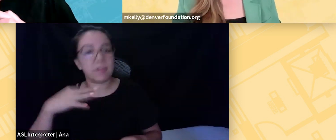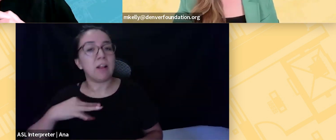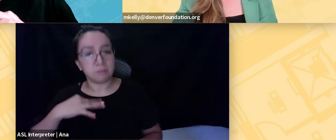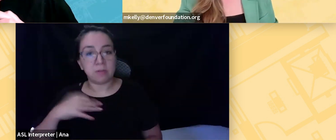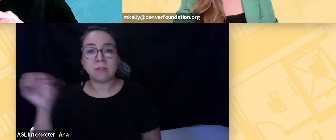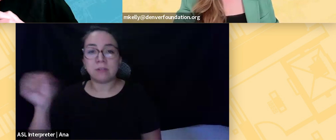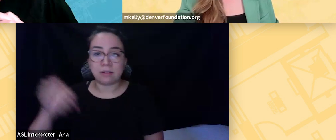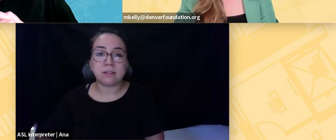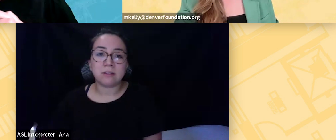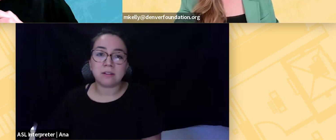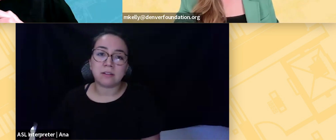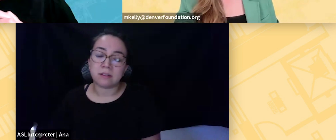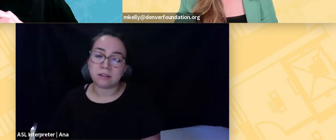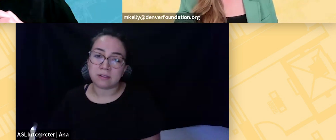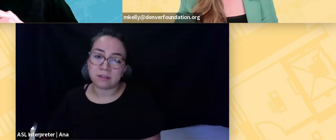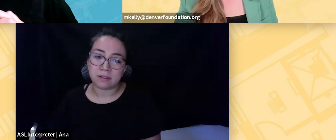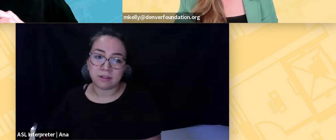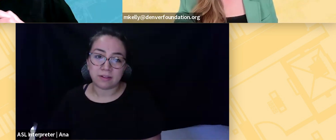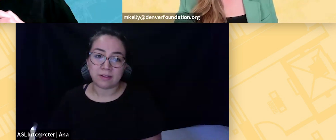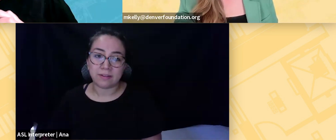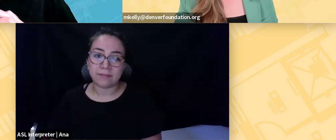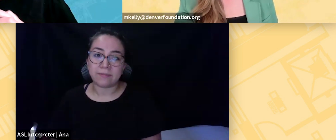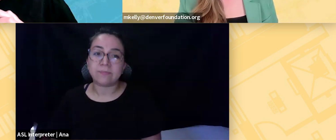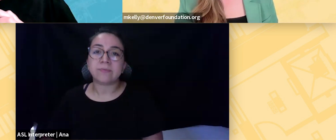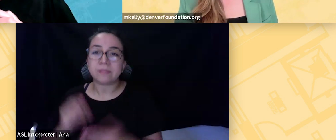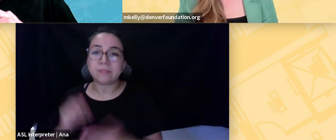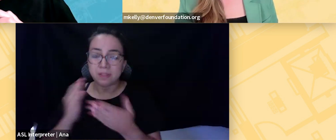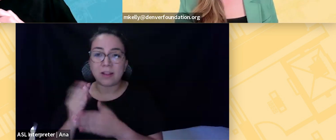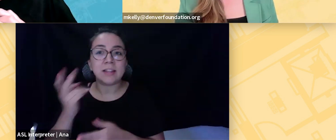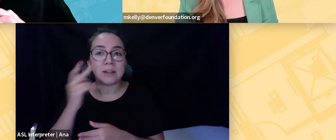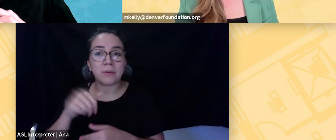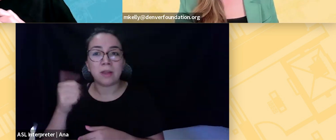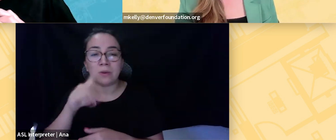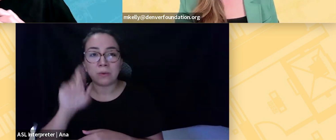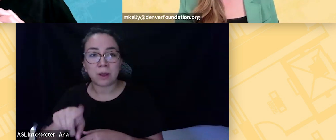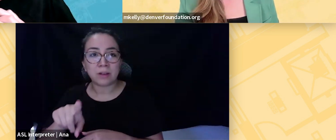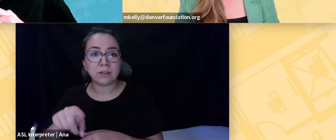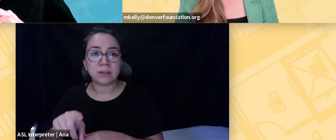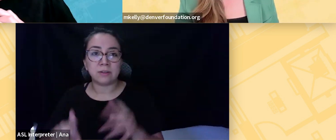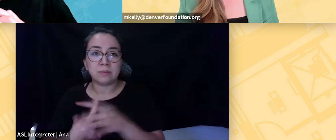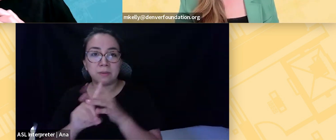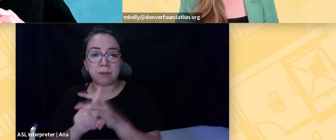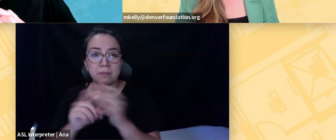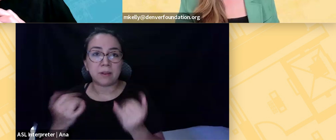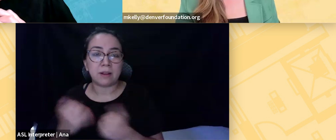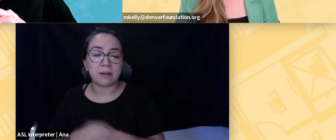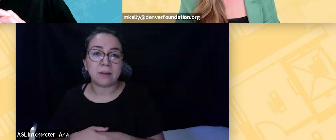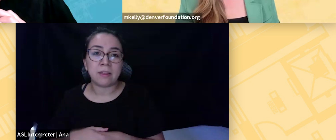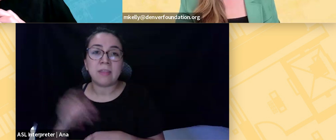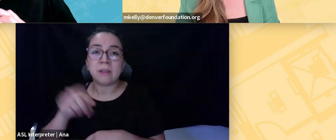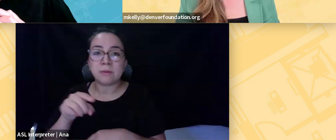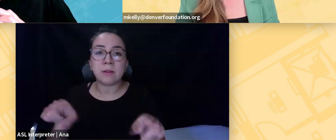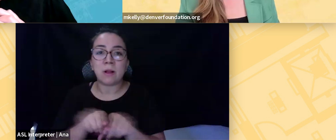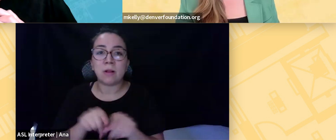Yes, okay, great. All right, let's see what other questions are coming in here. This one is also under